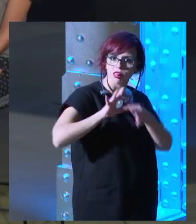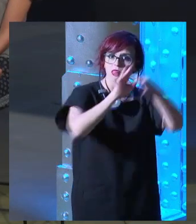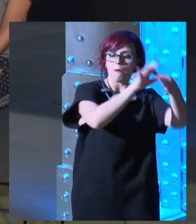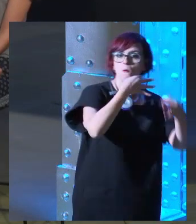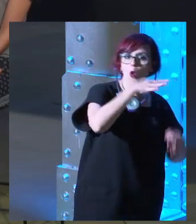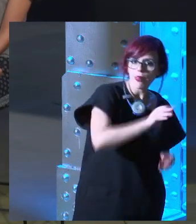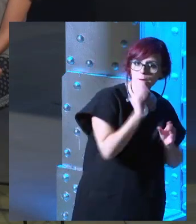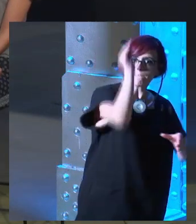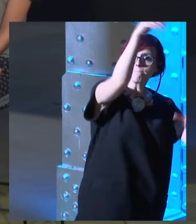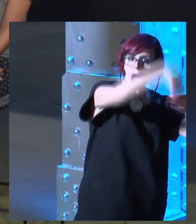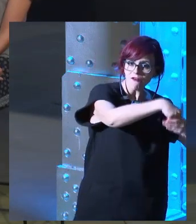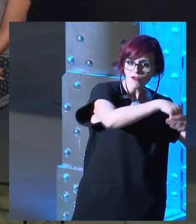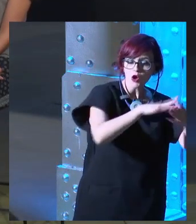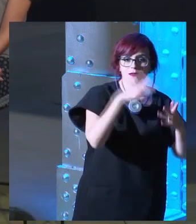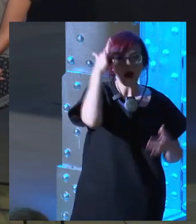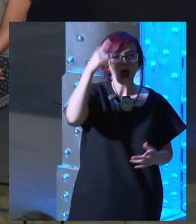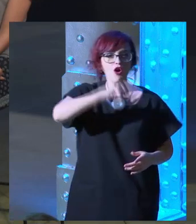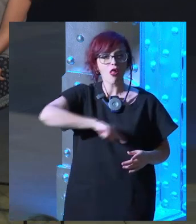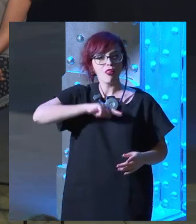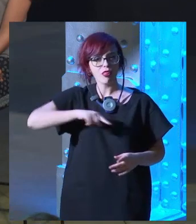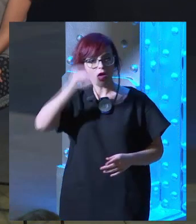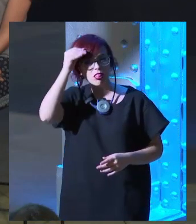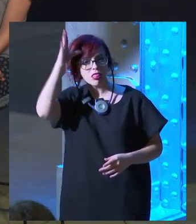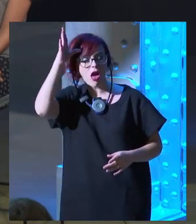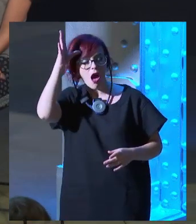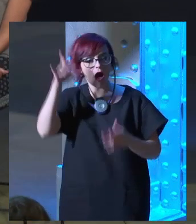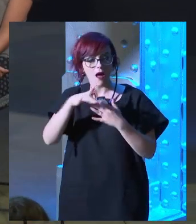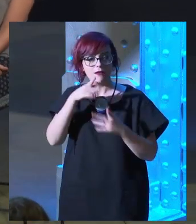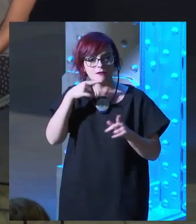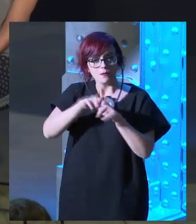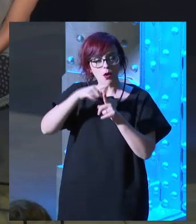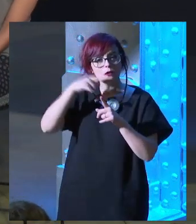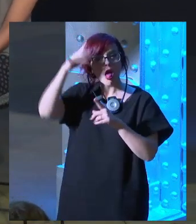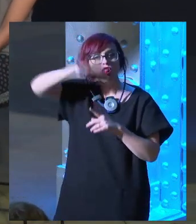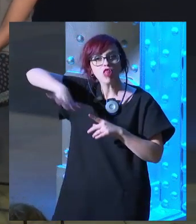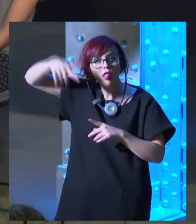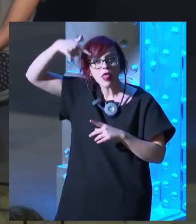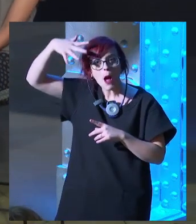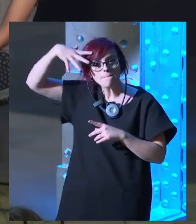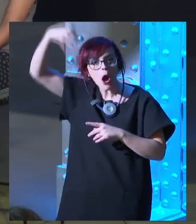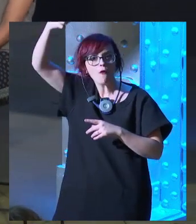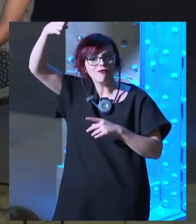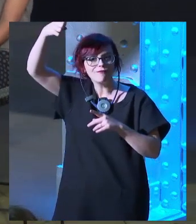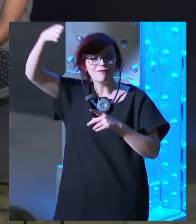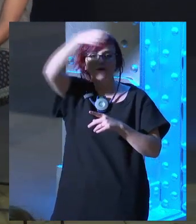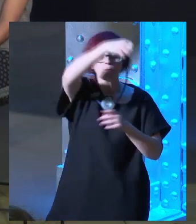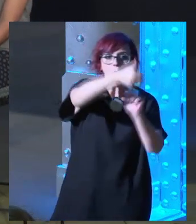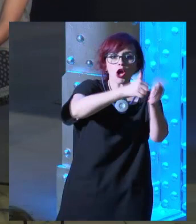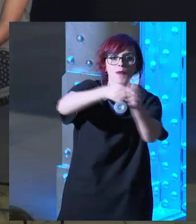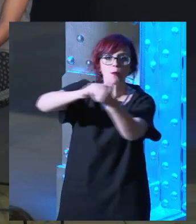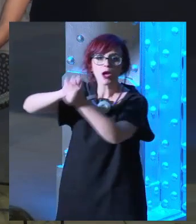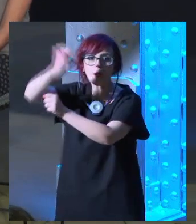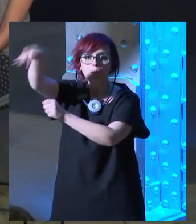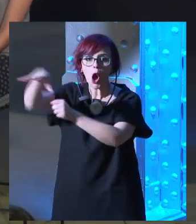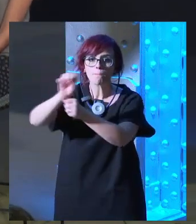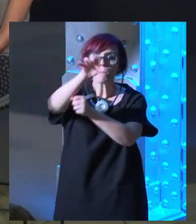body, then you could make multiple copies of yourself. The moment you're not here, you're not